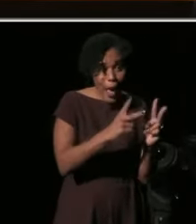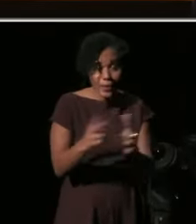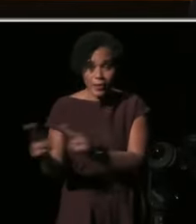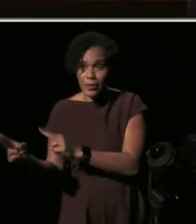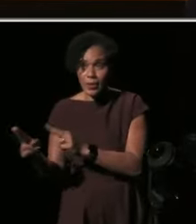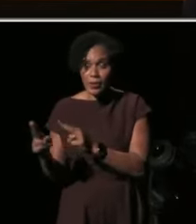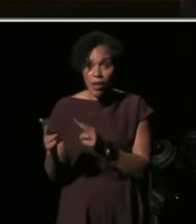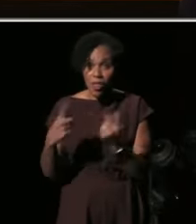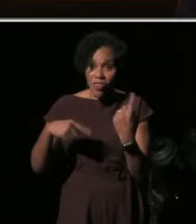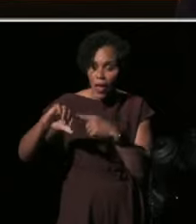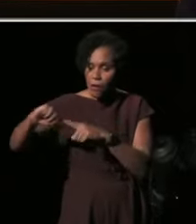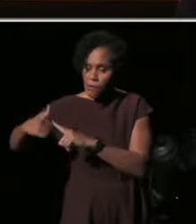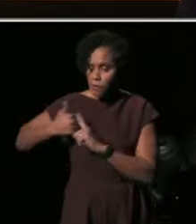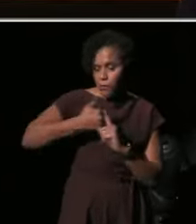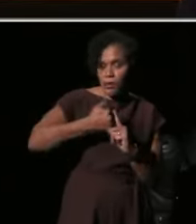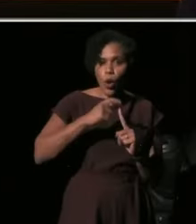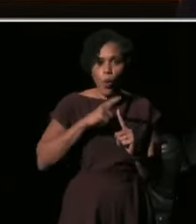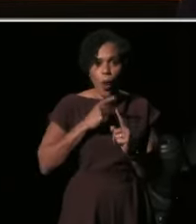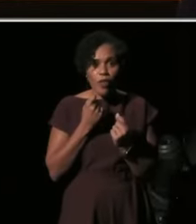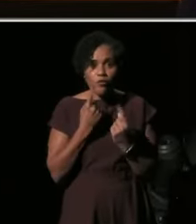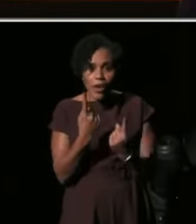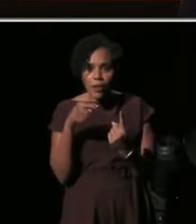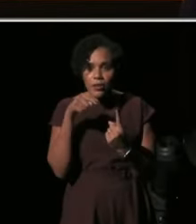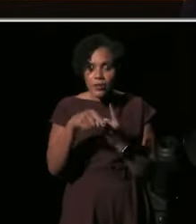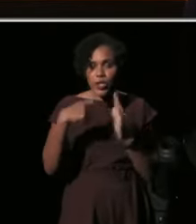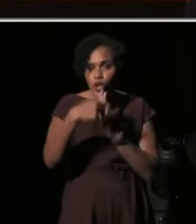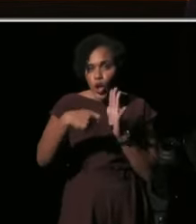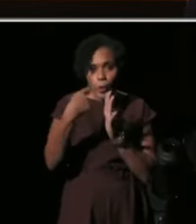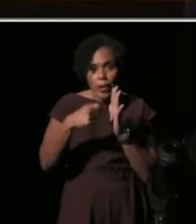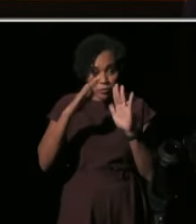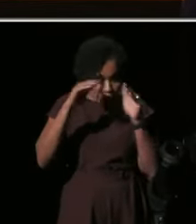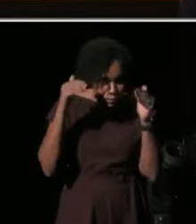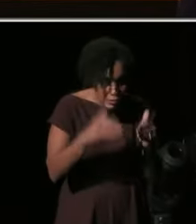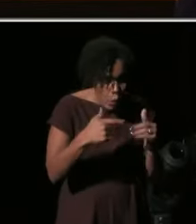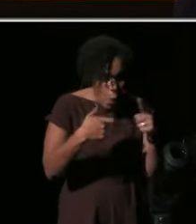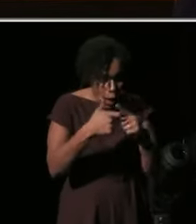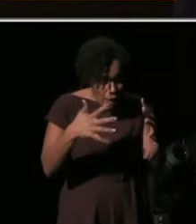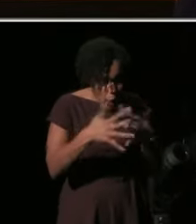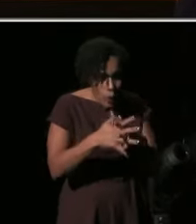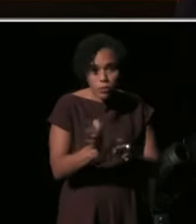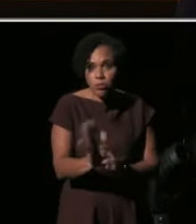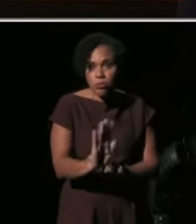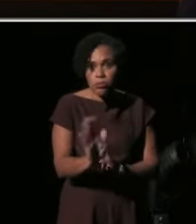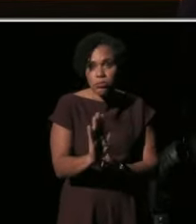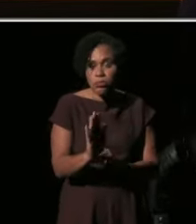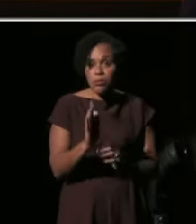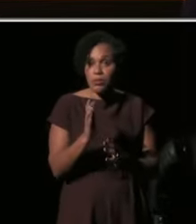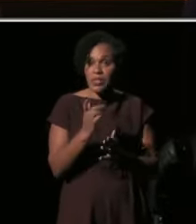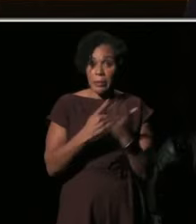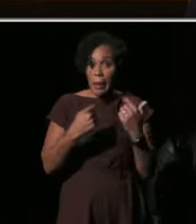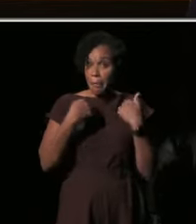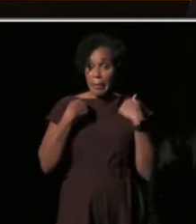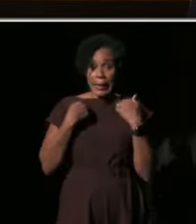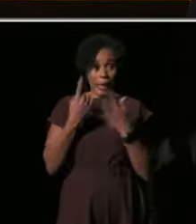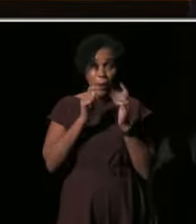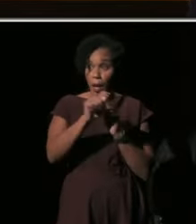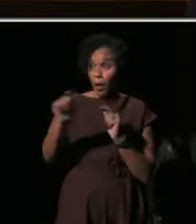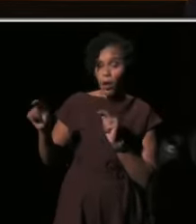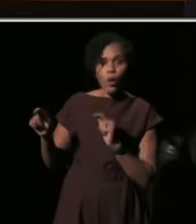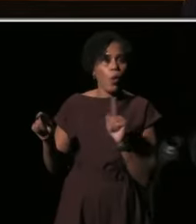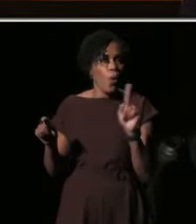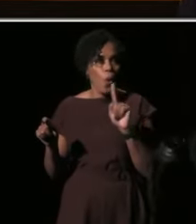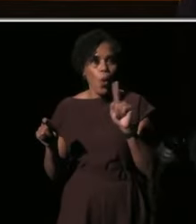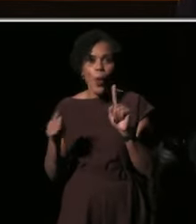that this documentary was not about Kanye. It wasn't about me, none of us. It was